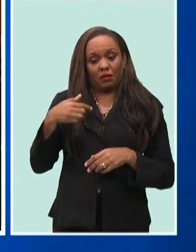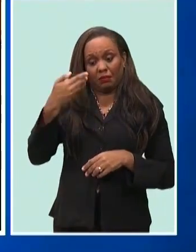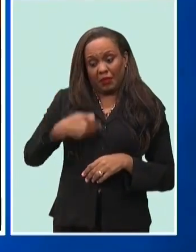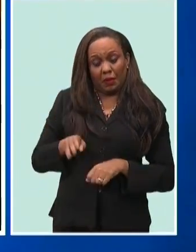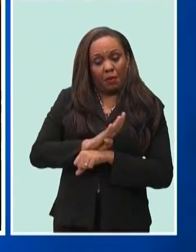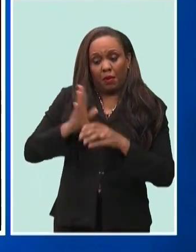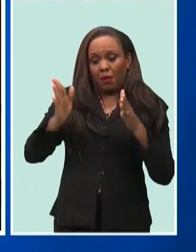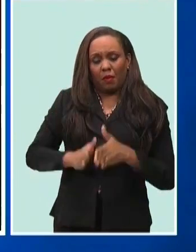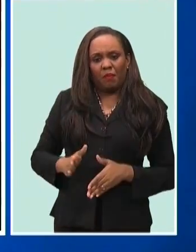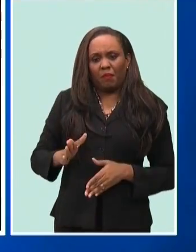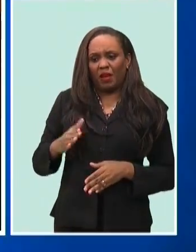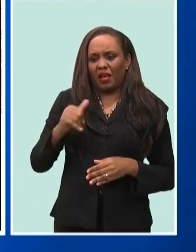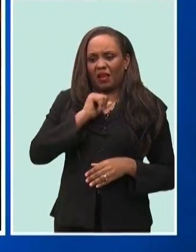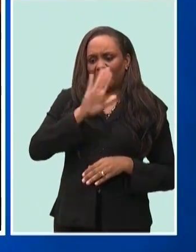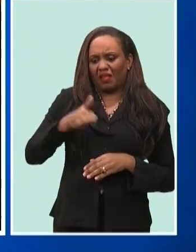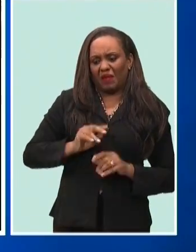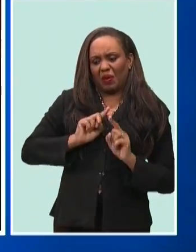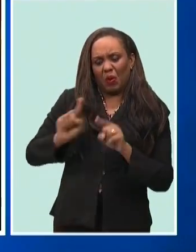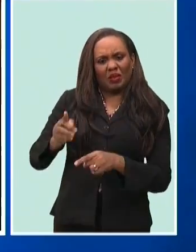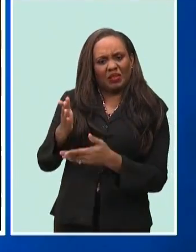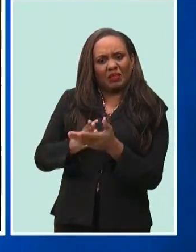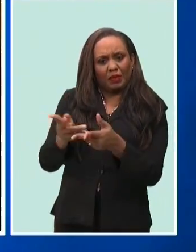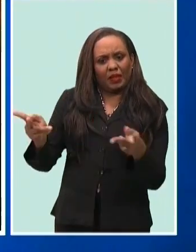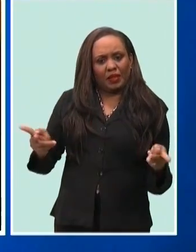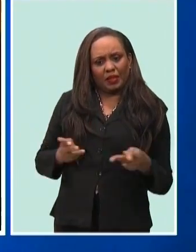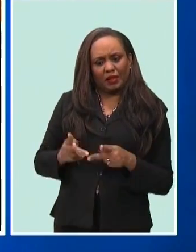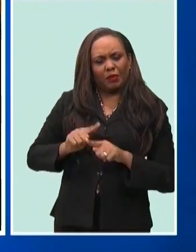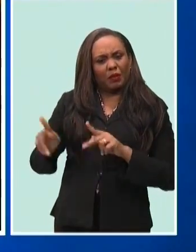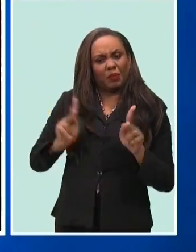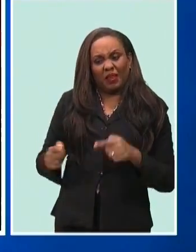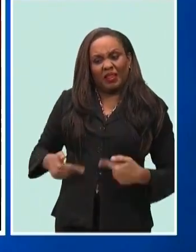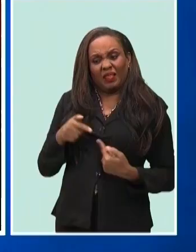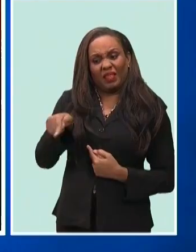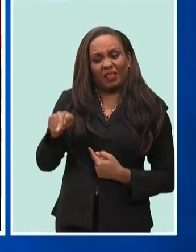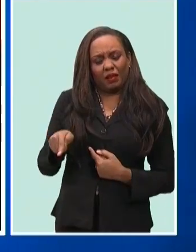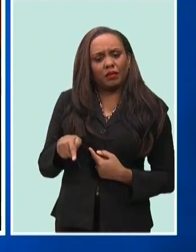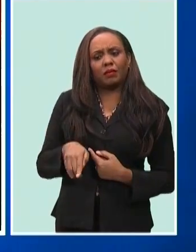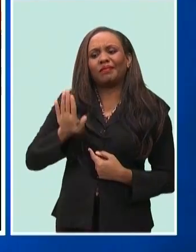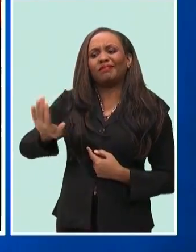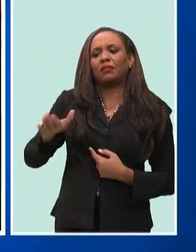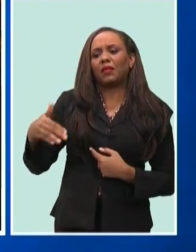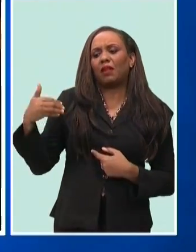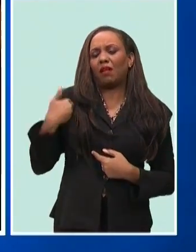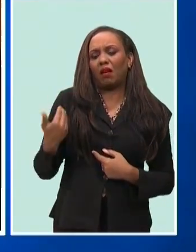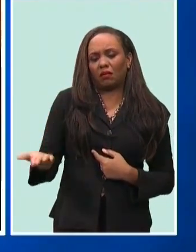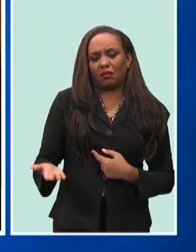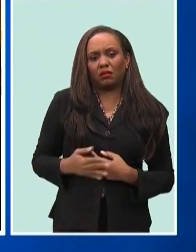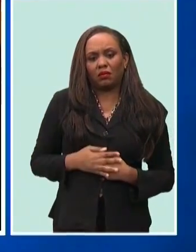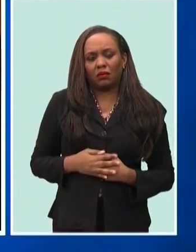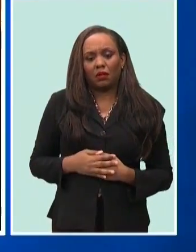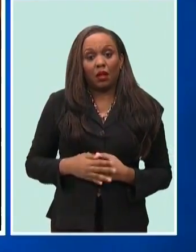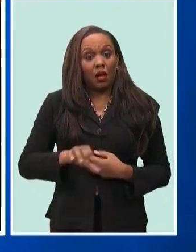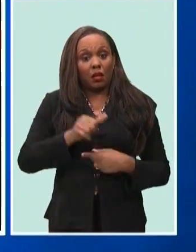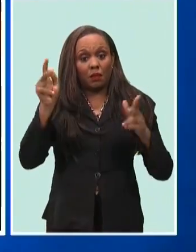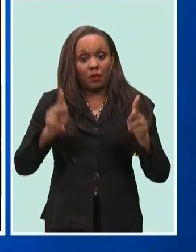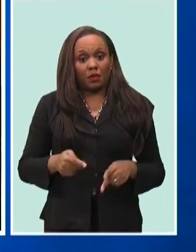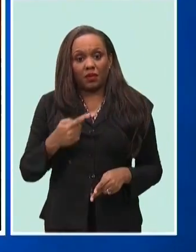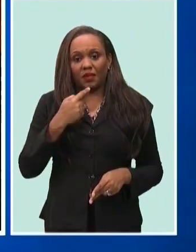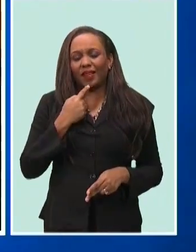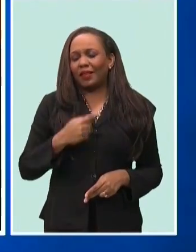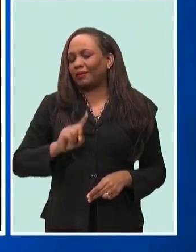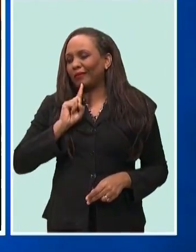that some of the residents of those same areas are to blame for the stigma that's been attached. And then there's this comment from Anthony Small. He says for